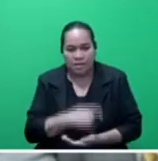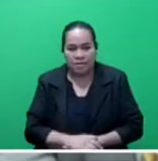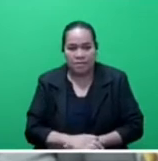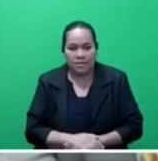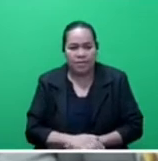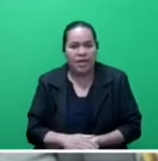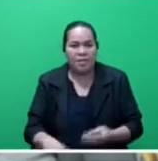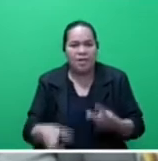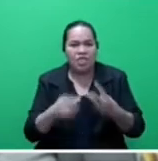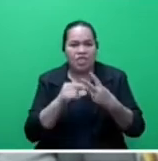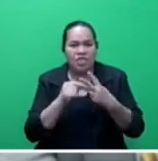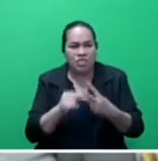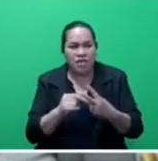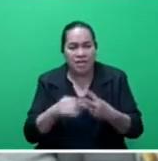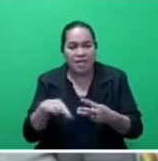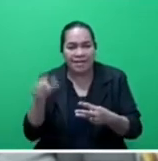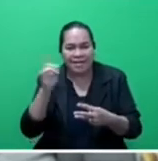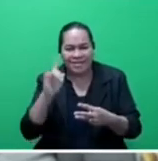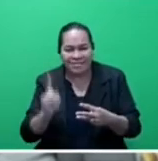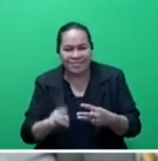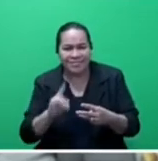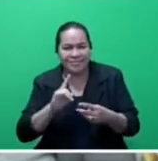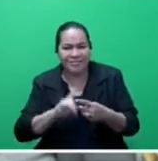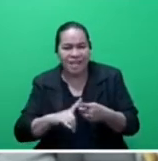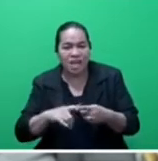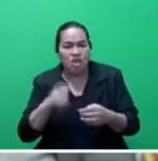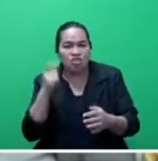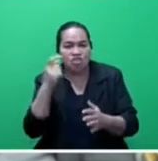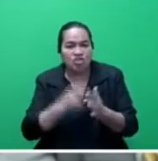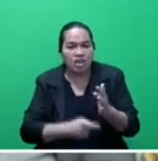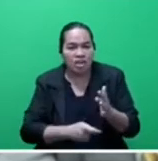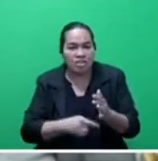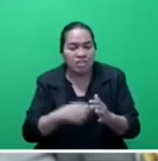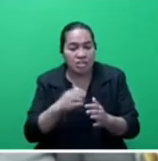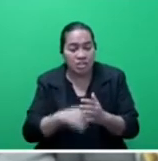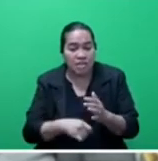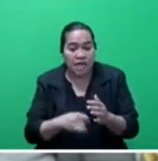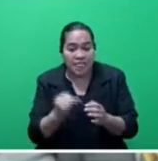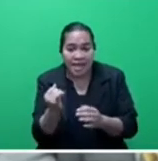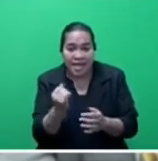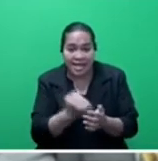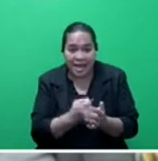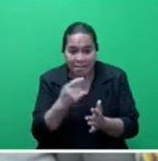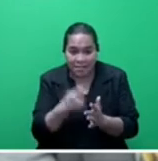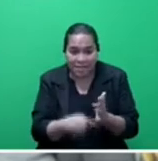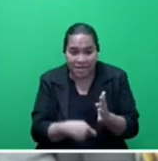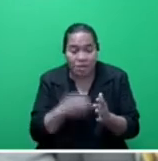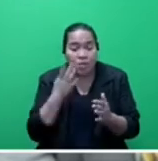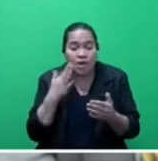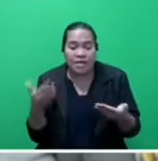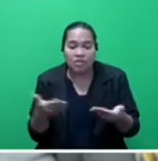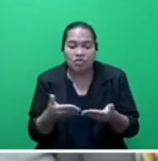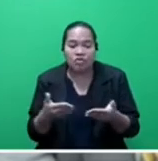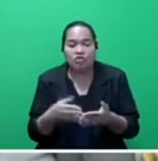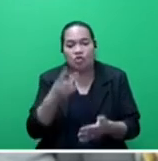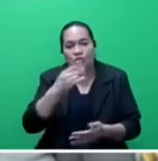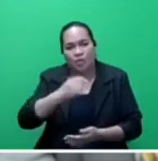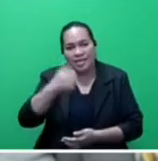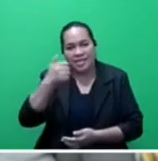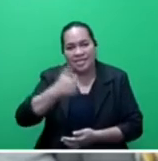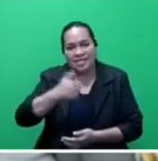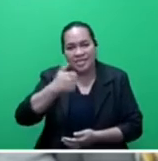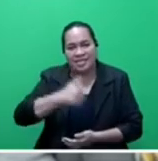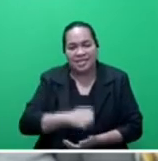vehicle charging station development package. This income tax concession, Honorable Speaker, was introduced in 2016